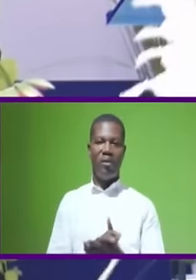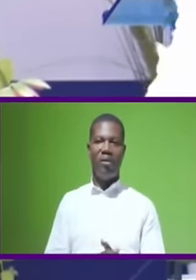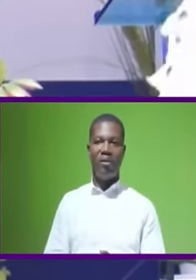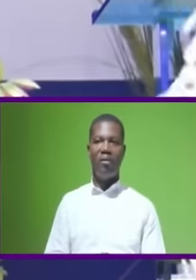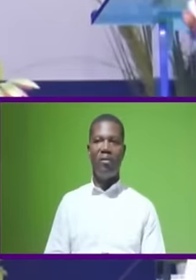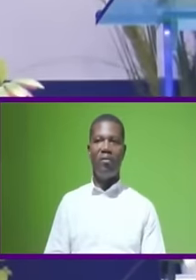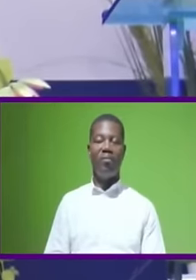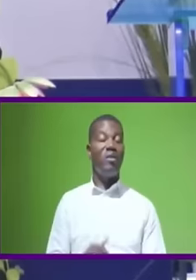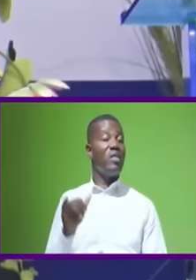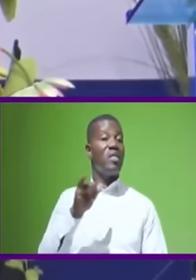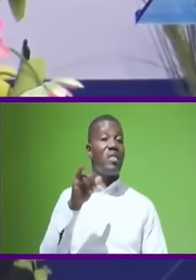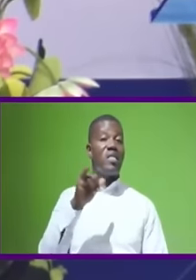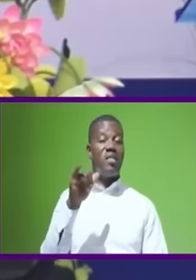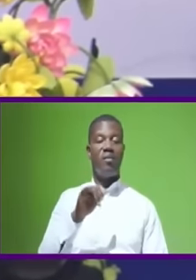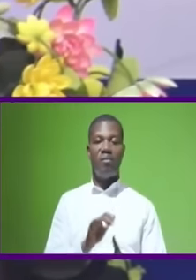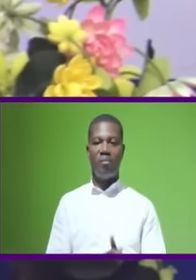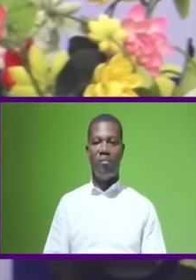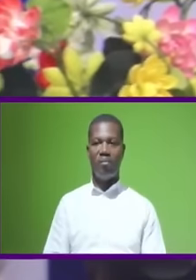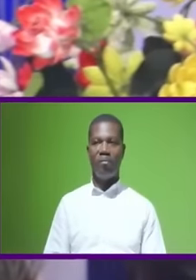Sarah! Yes.